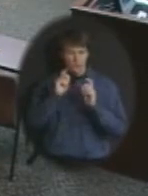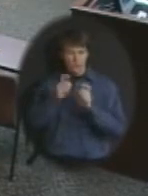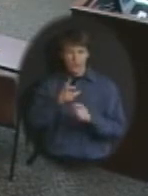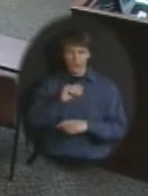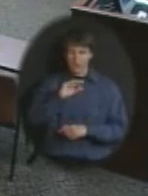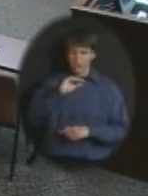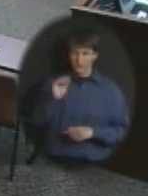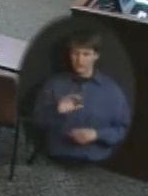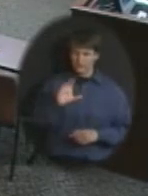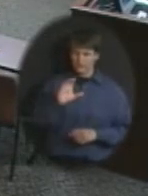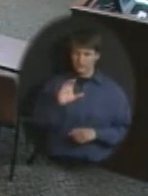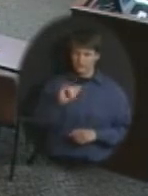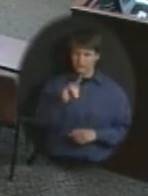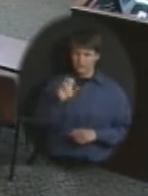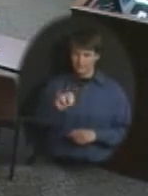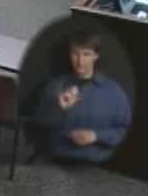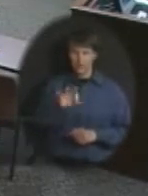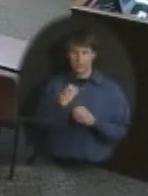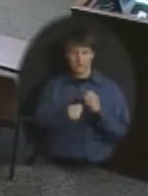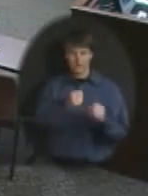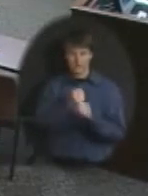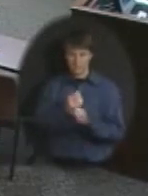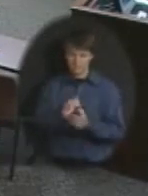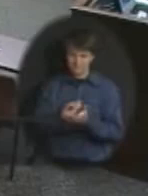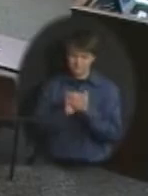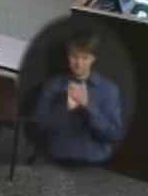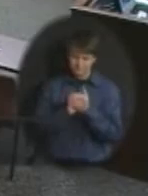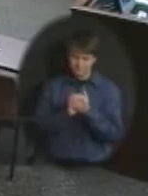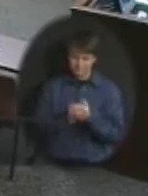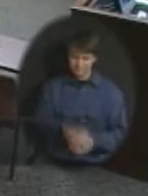Citizen of the Year. Congratulations.